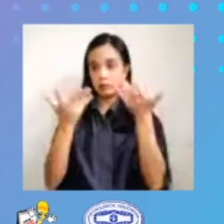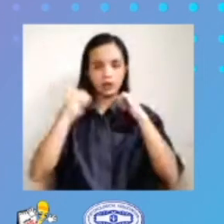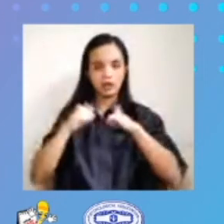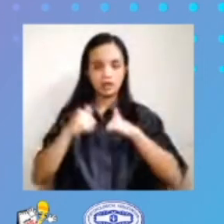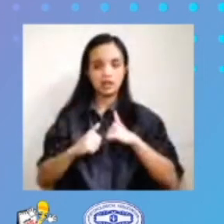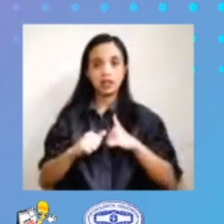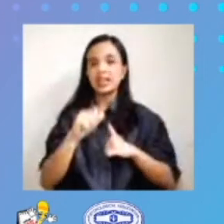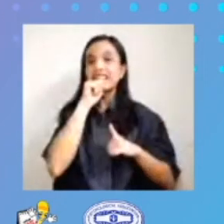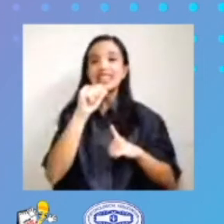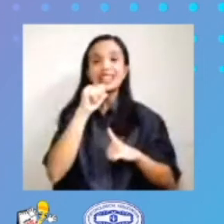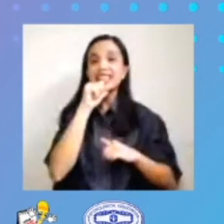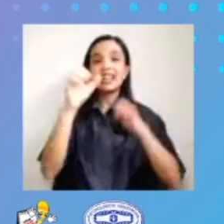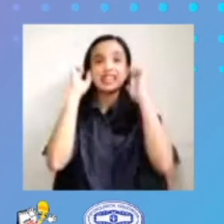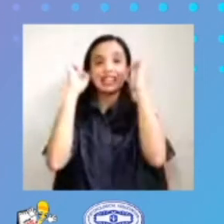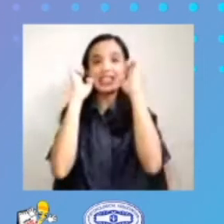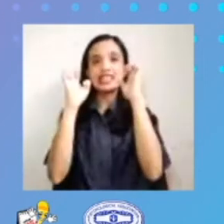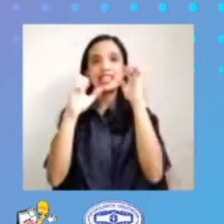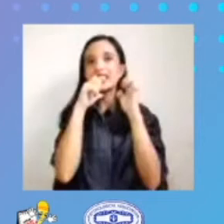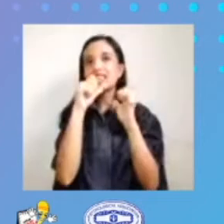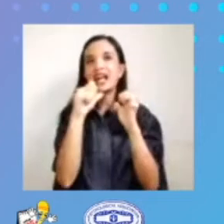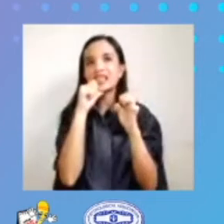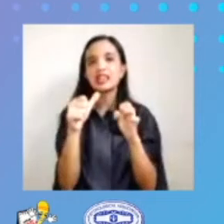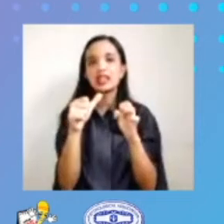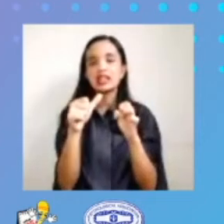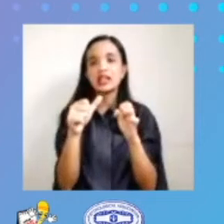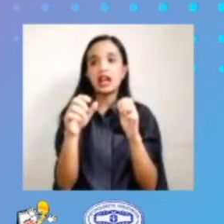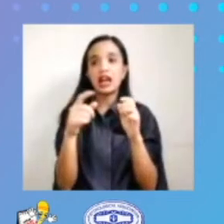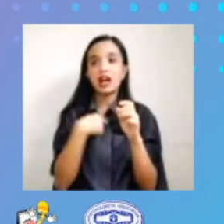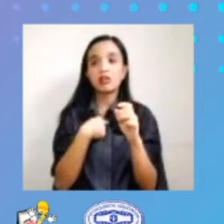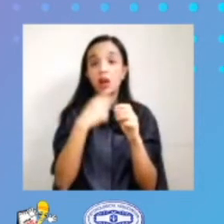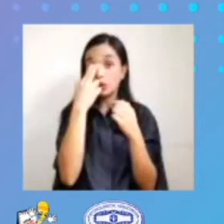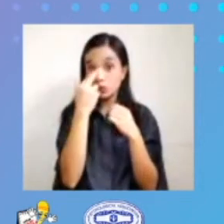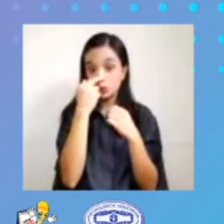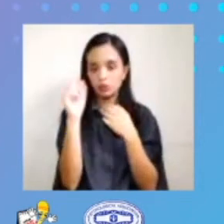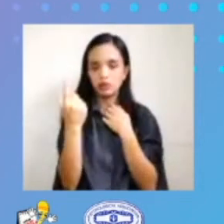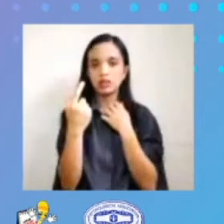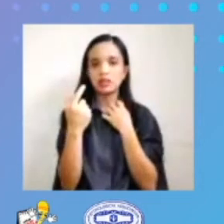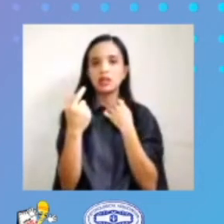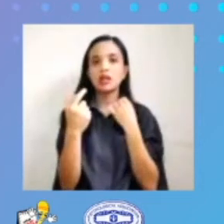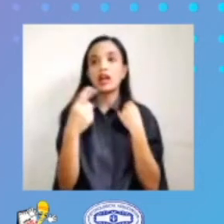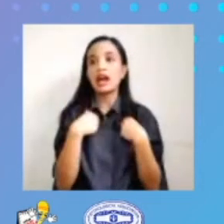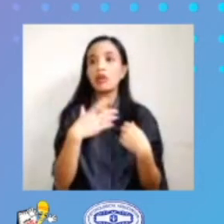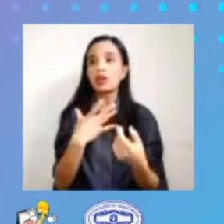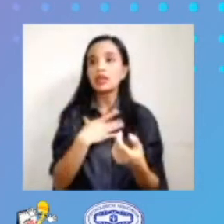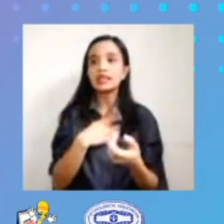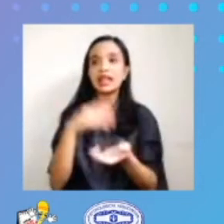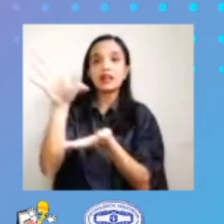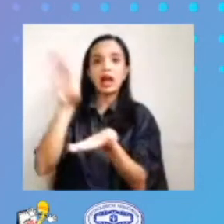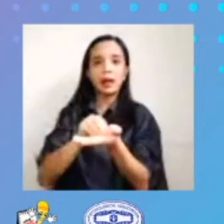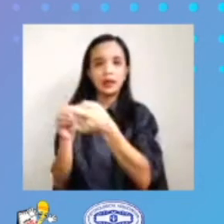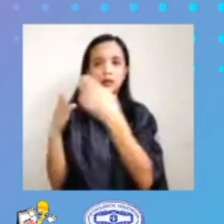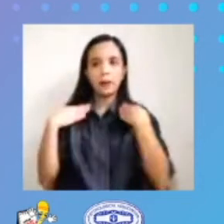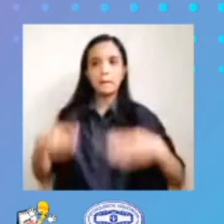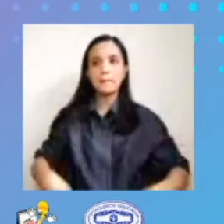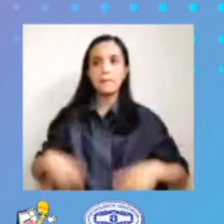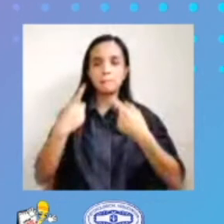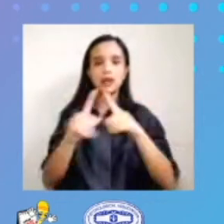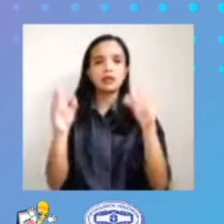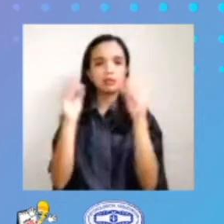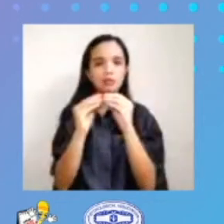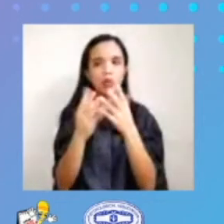kay Miss Hannah Cortez. Ayan, ito, very itong issue ngayon, no? Kasi to sa social media